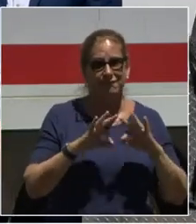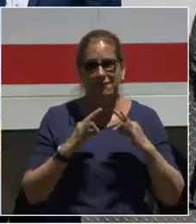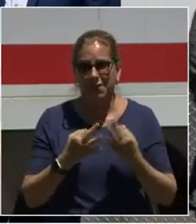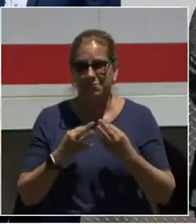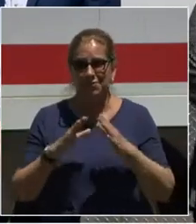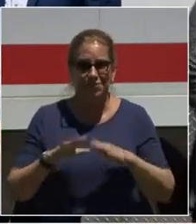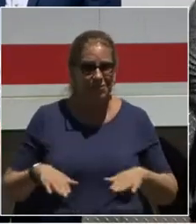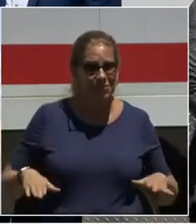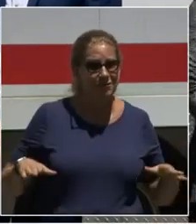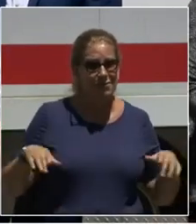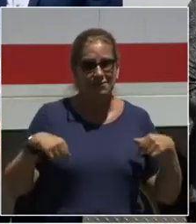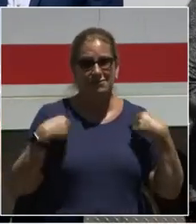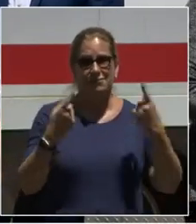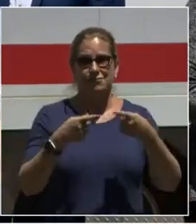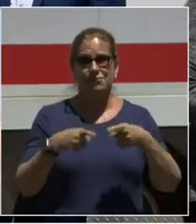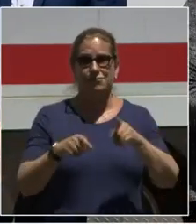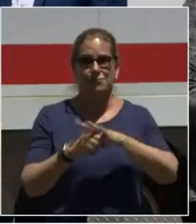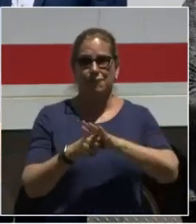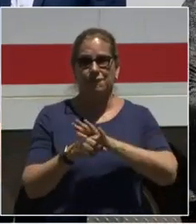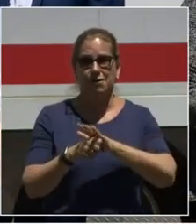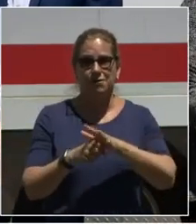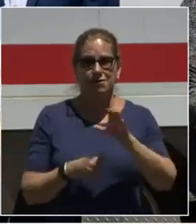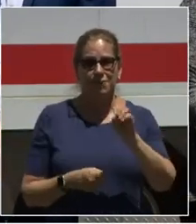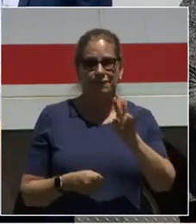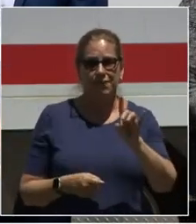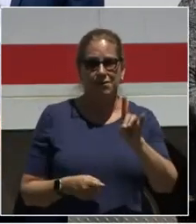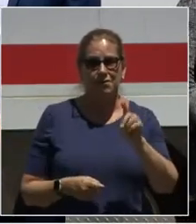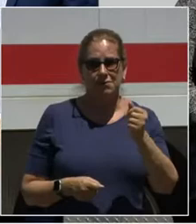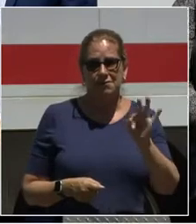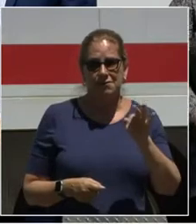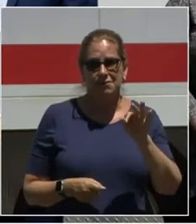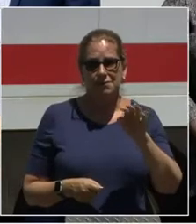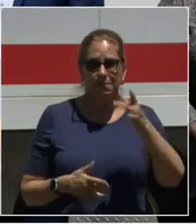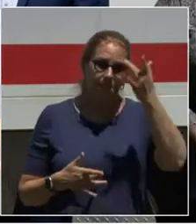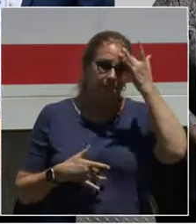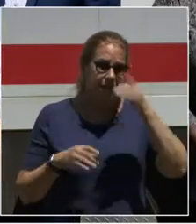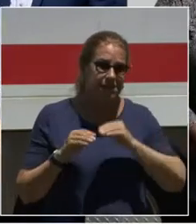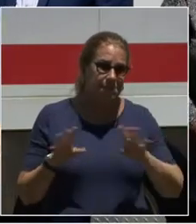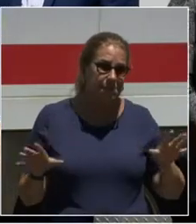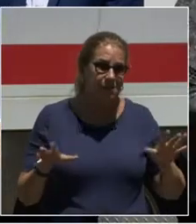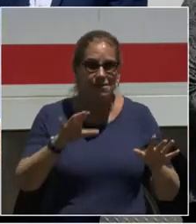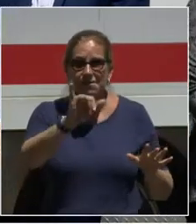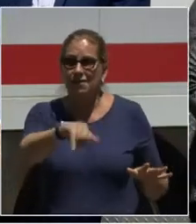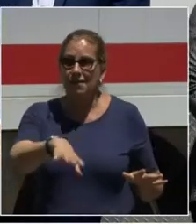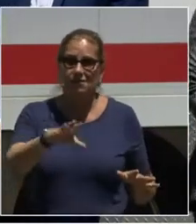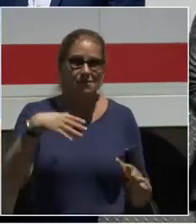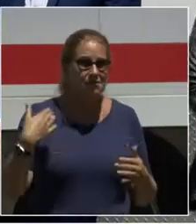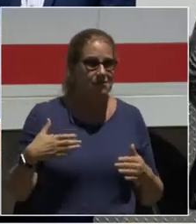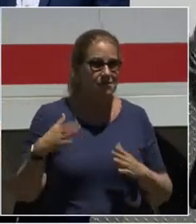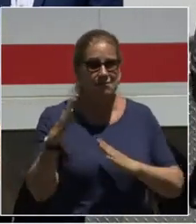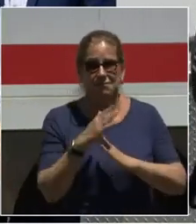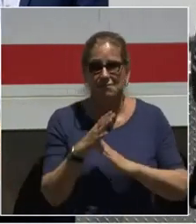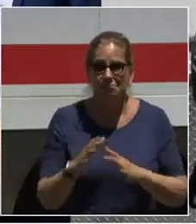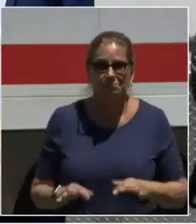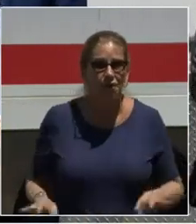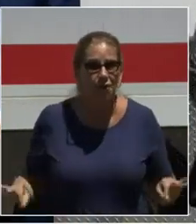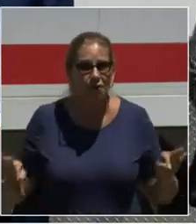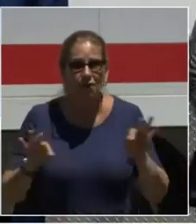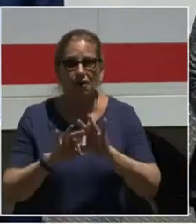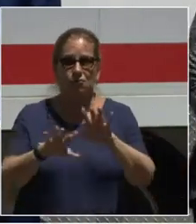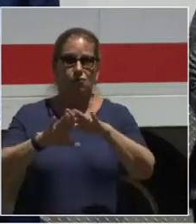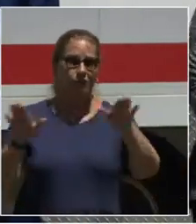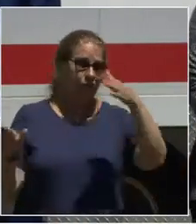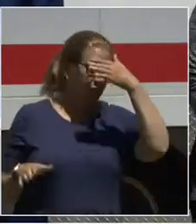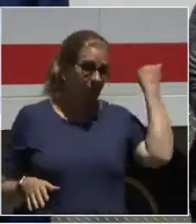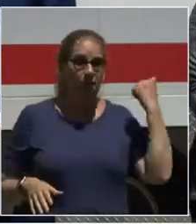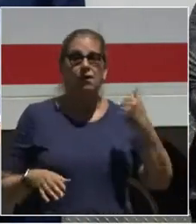member noted, as we are coming out of the pandemic, it is critically important that we do not forget that the other infectious diseases that